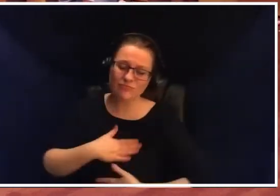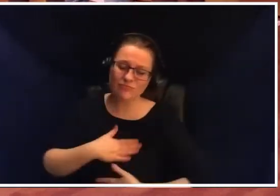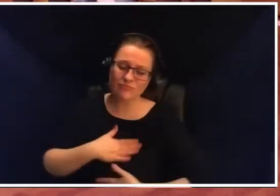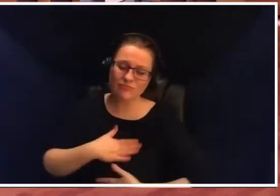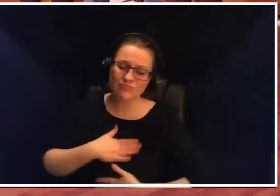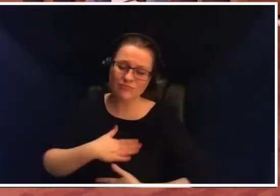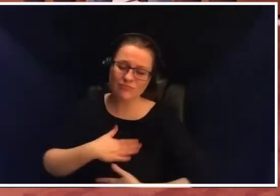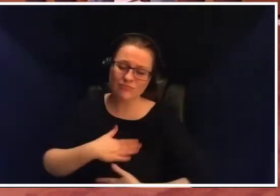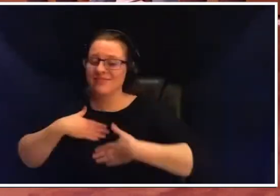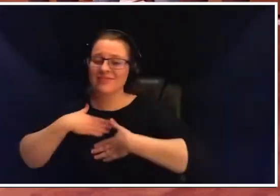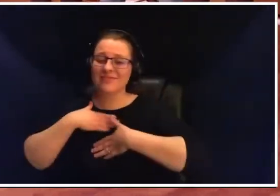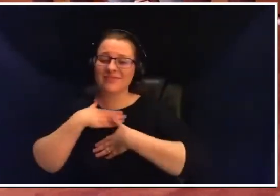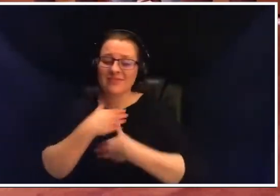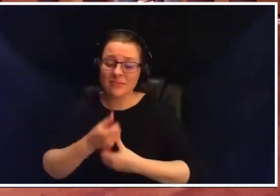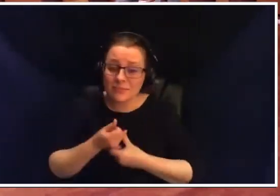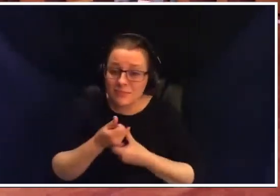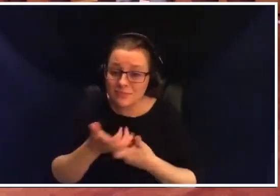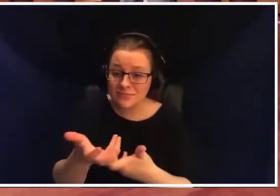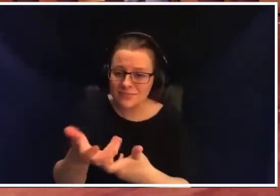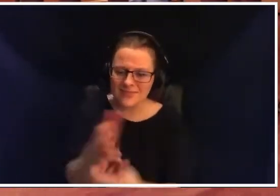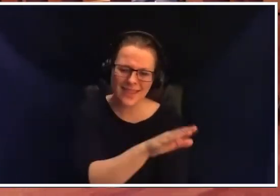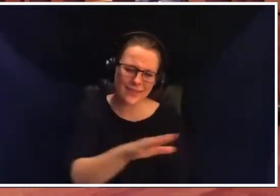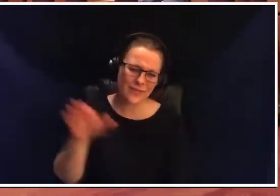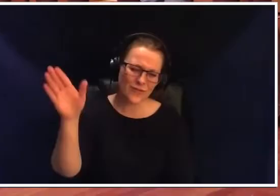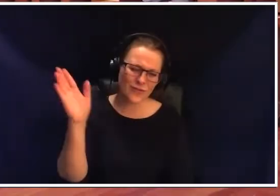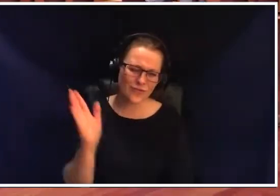still have begged for